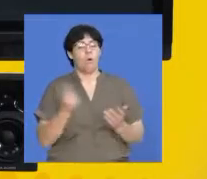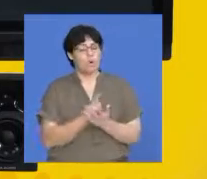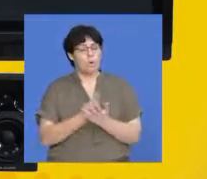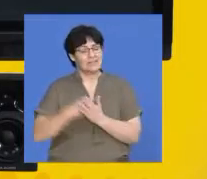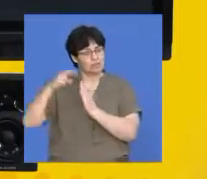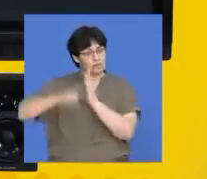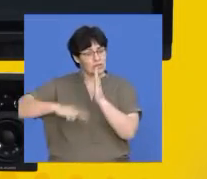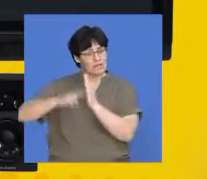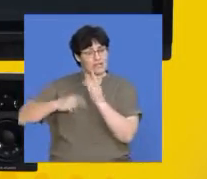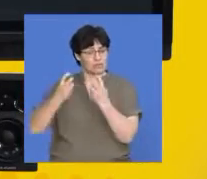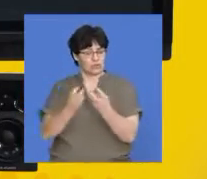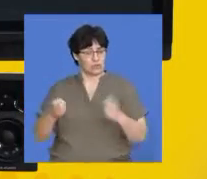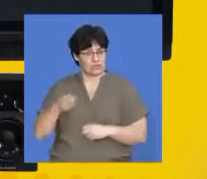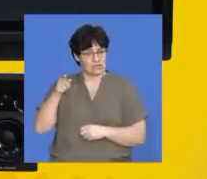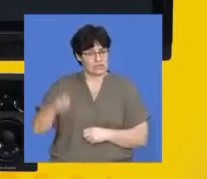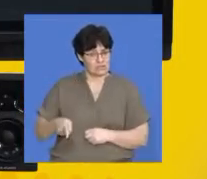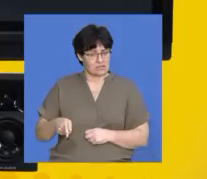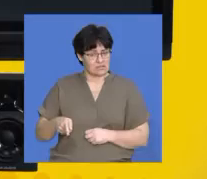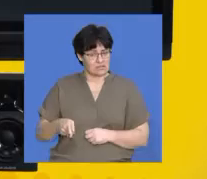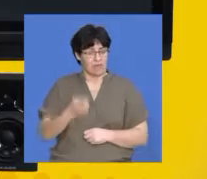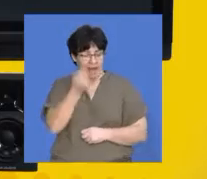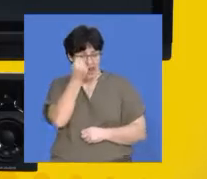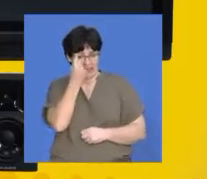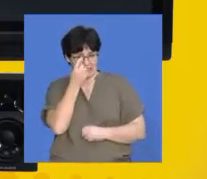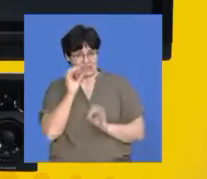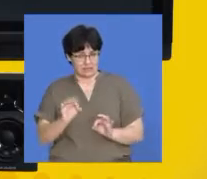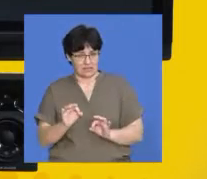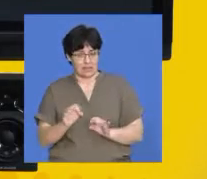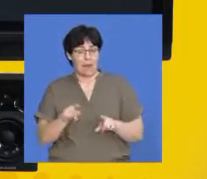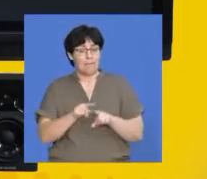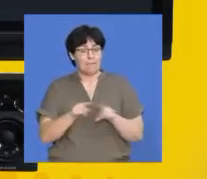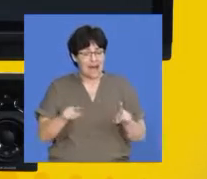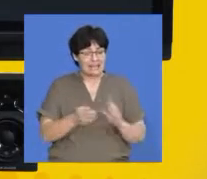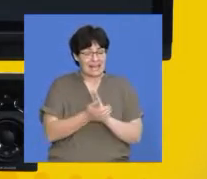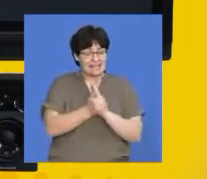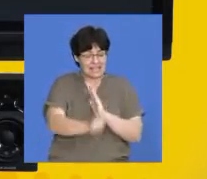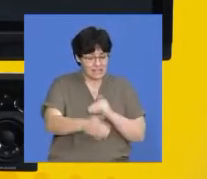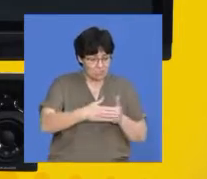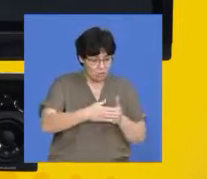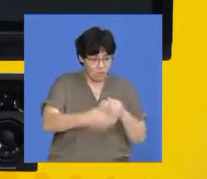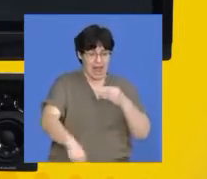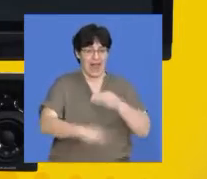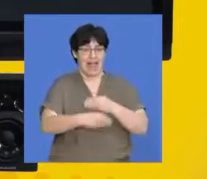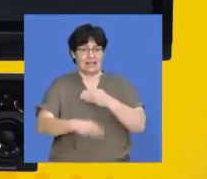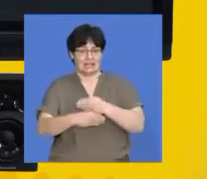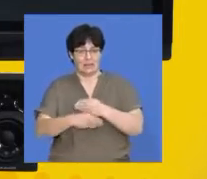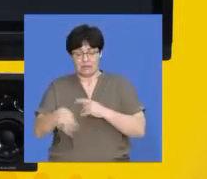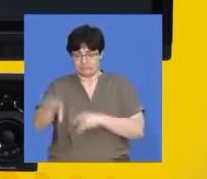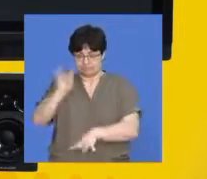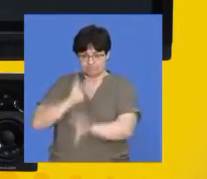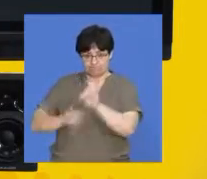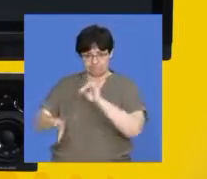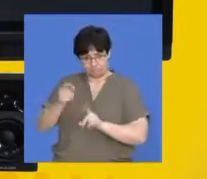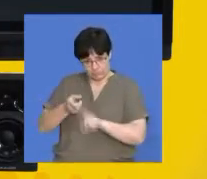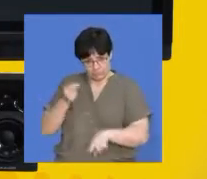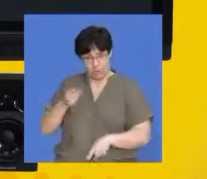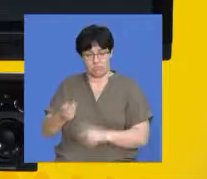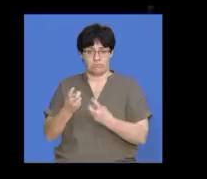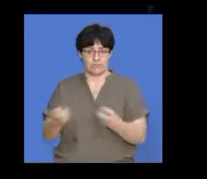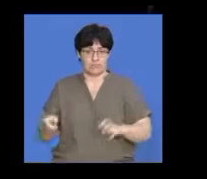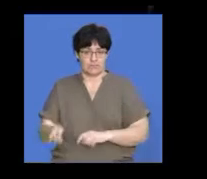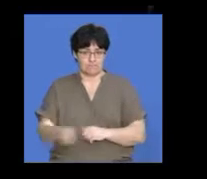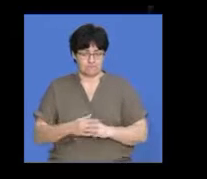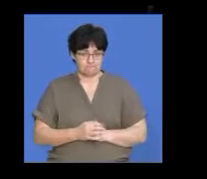with understanding. However, there are other skills that you're expected to know or extract from those sources.